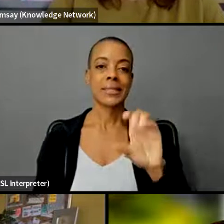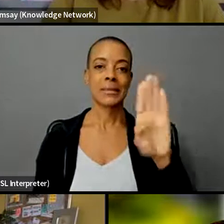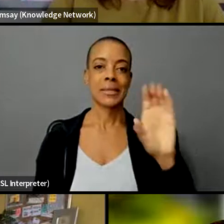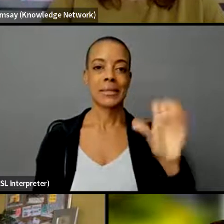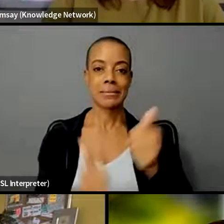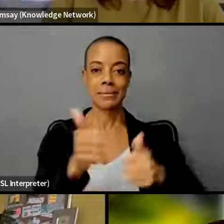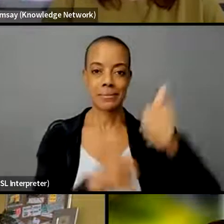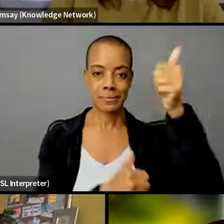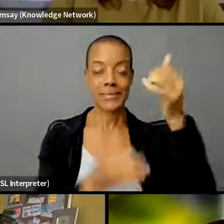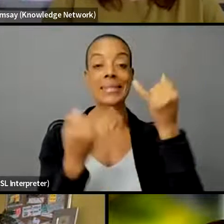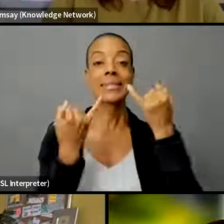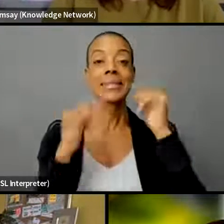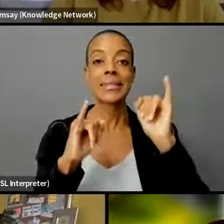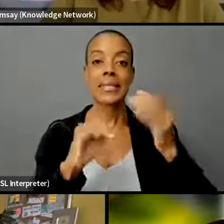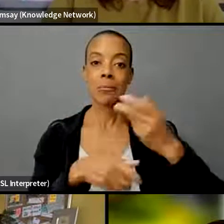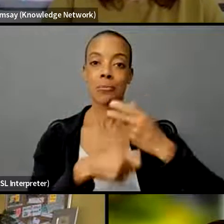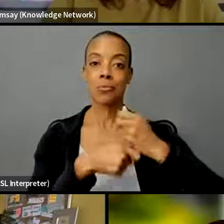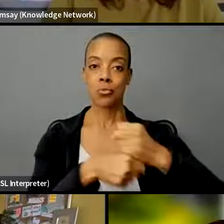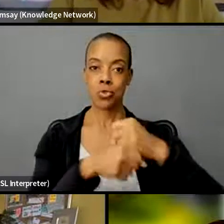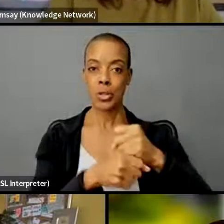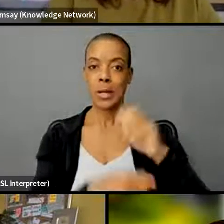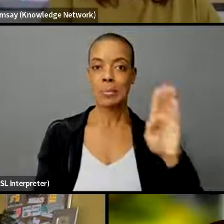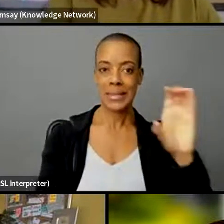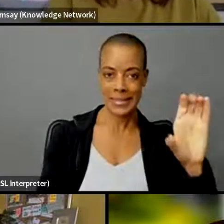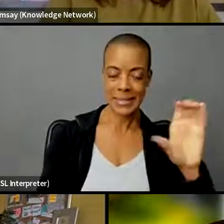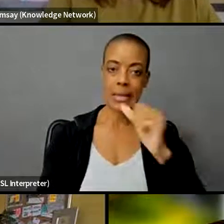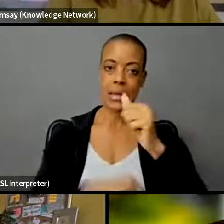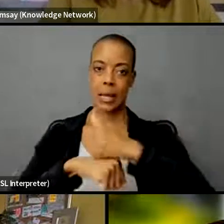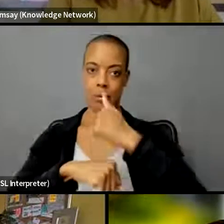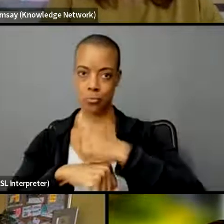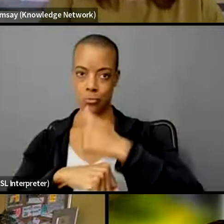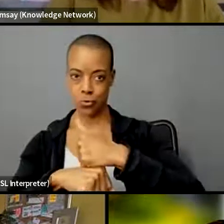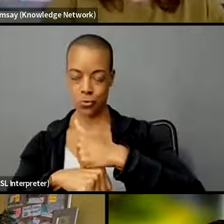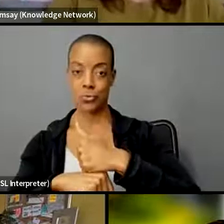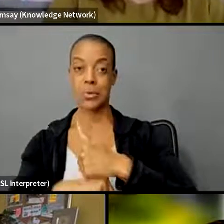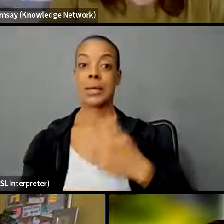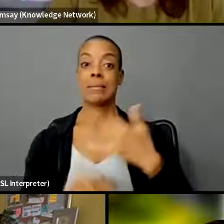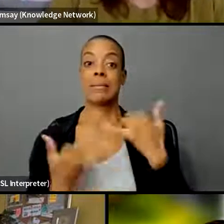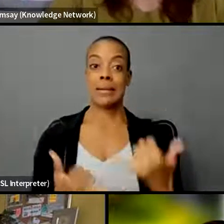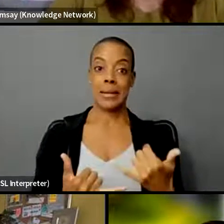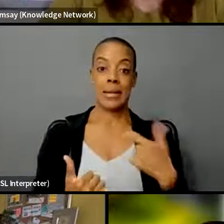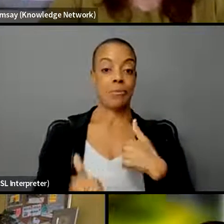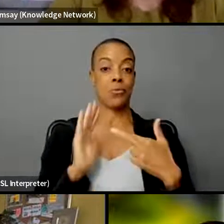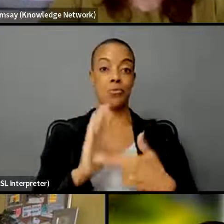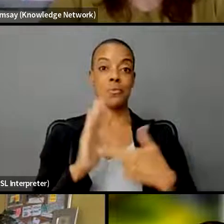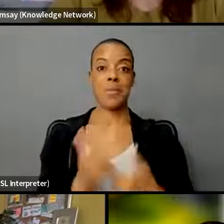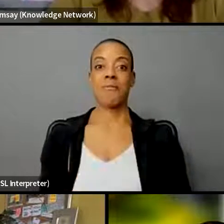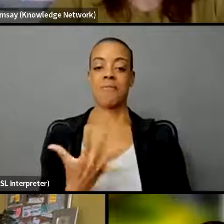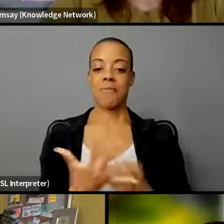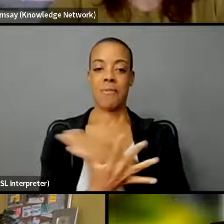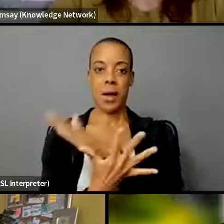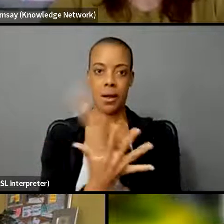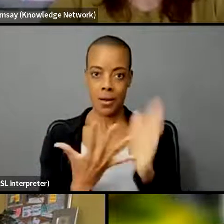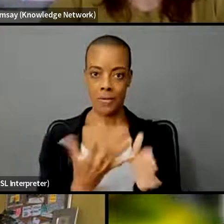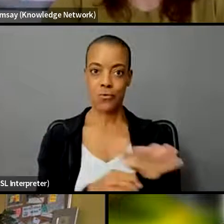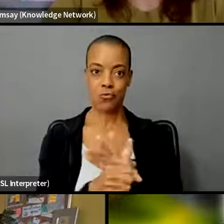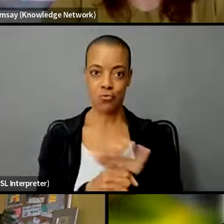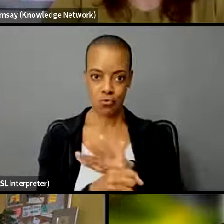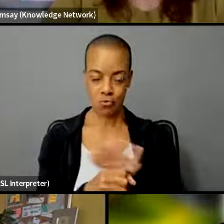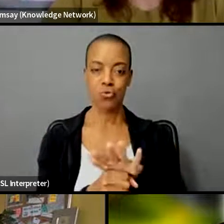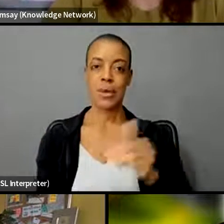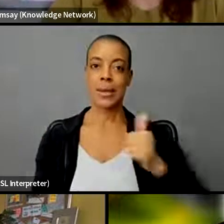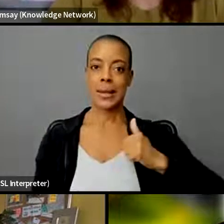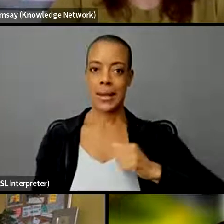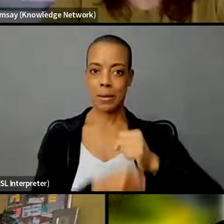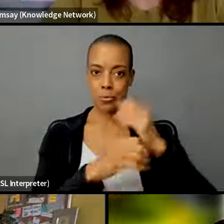for Independent Productions in BC and Alberta. And today I'm representing the 5 regional Absolutely Canadian producers across the country.